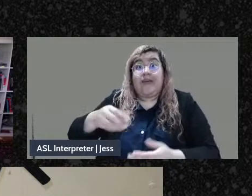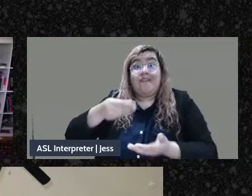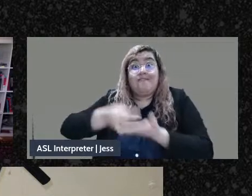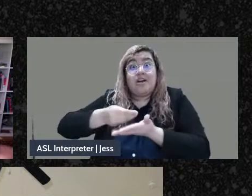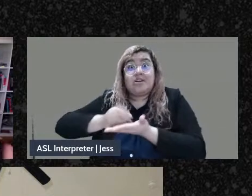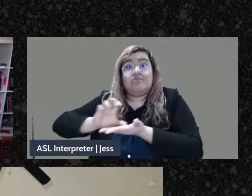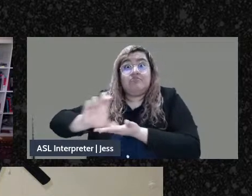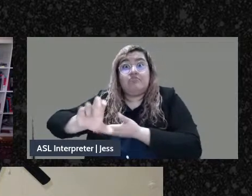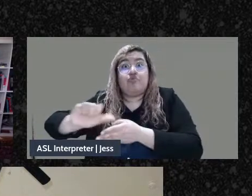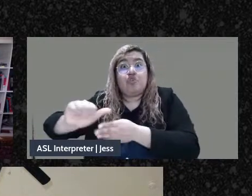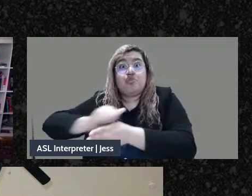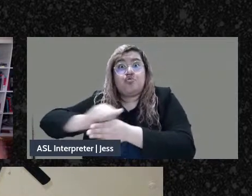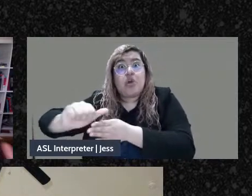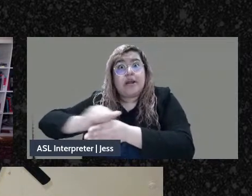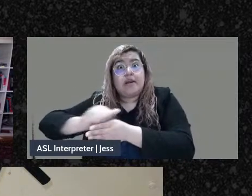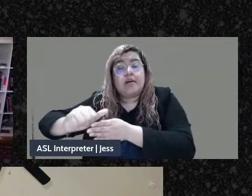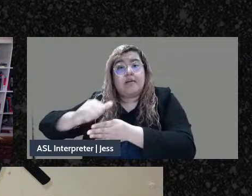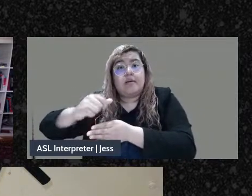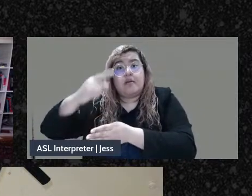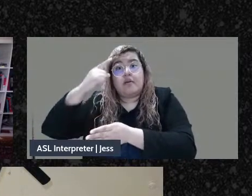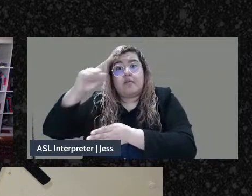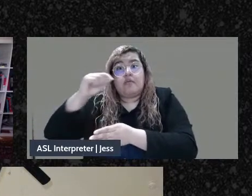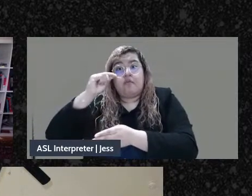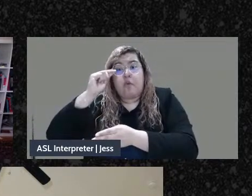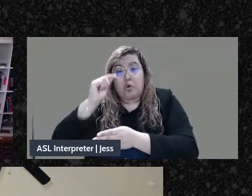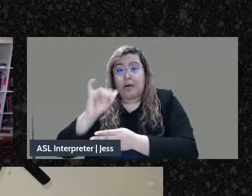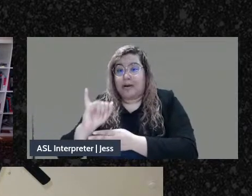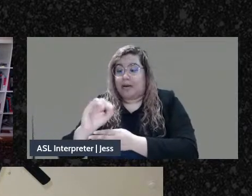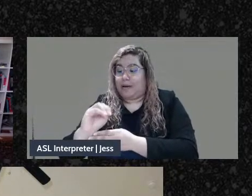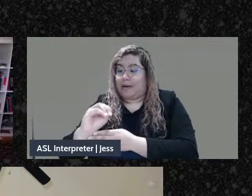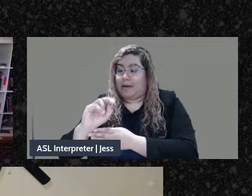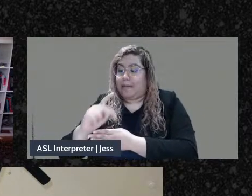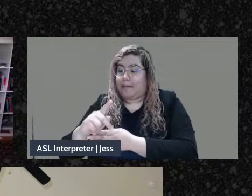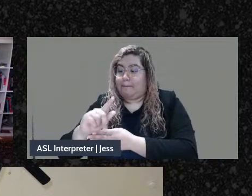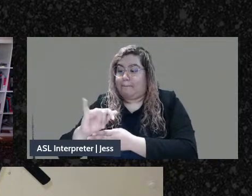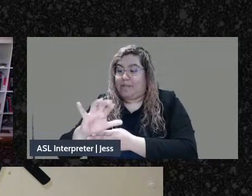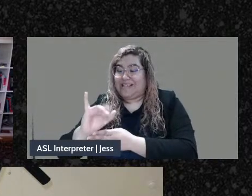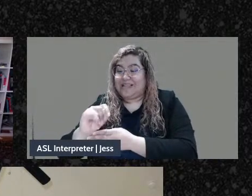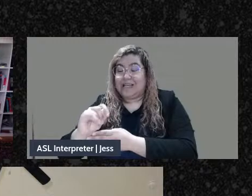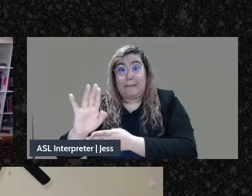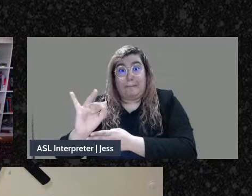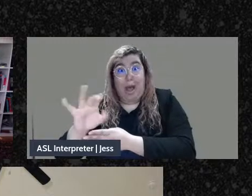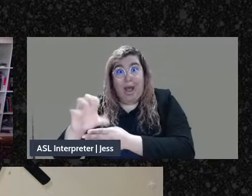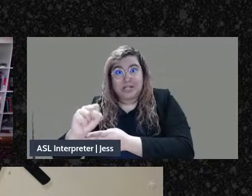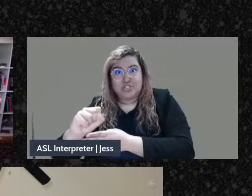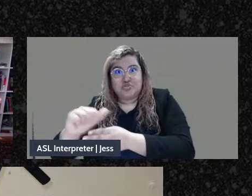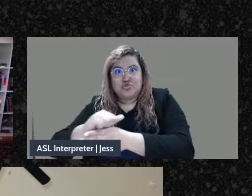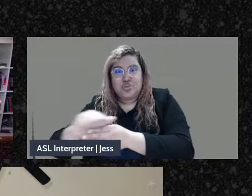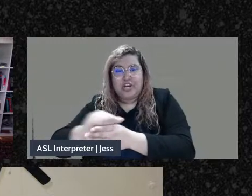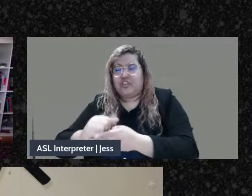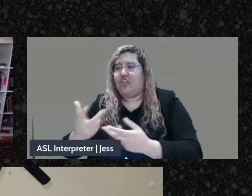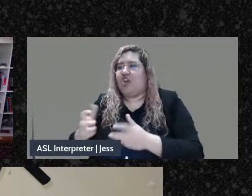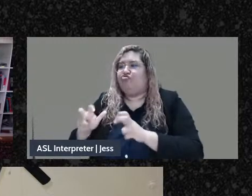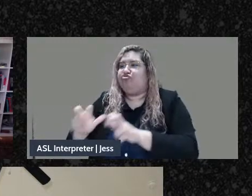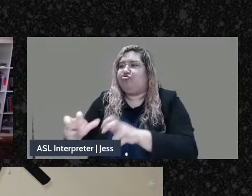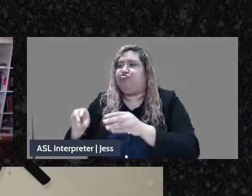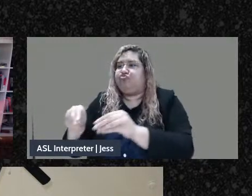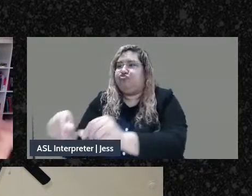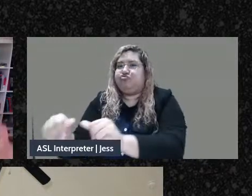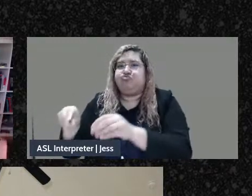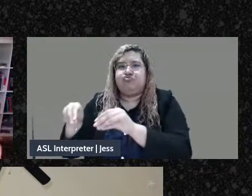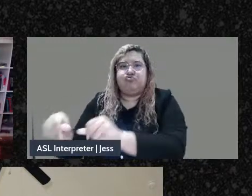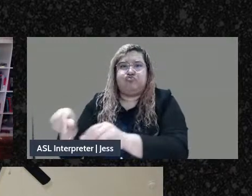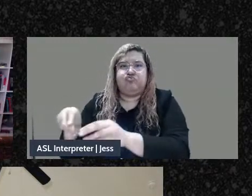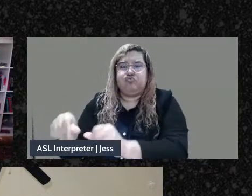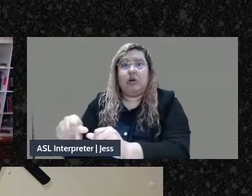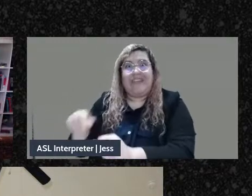Like funding for implicit bias trainings and other trainings that we know they're just pouring through and people just hear these buzzwords and decide, oh, this is